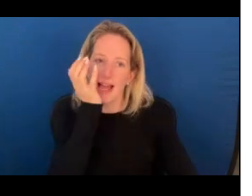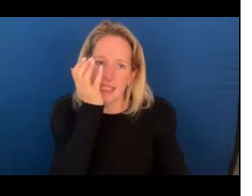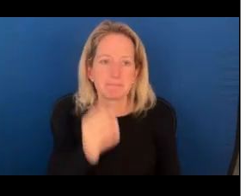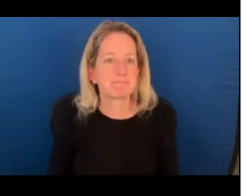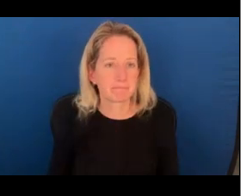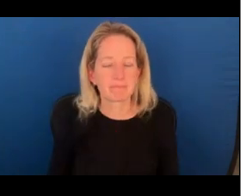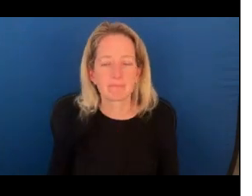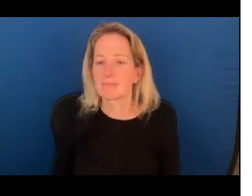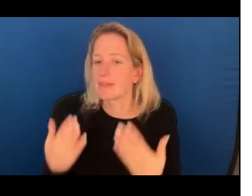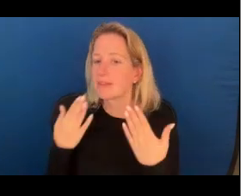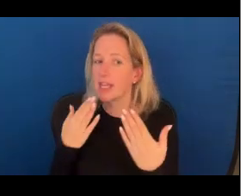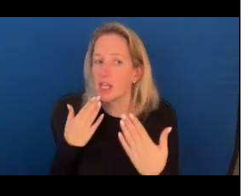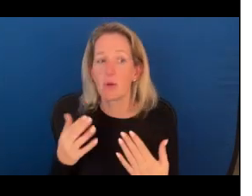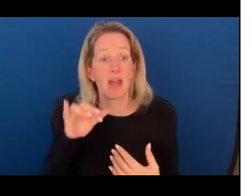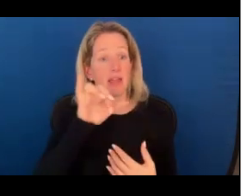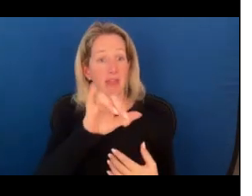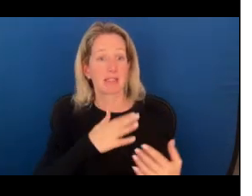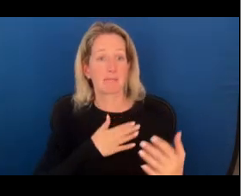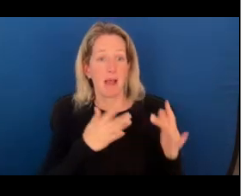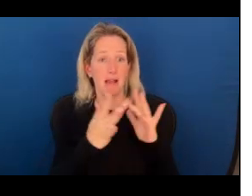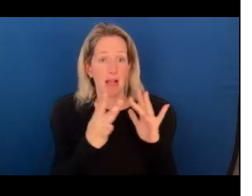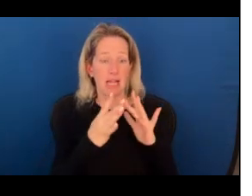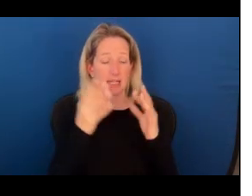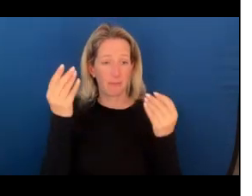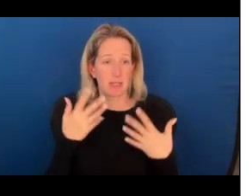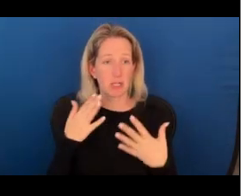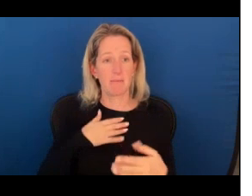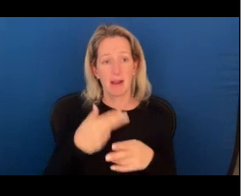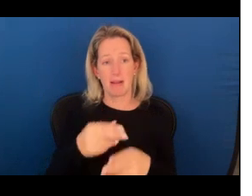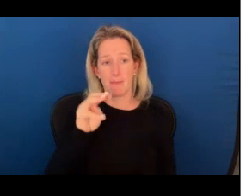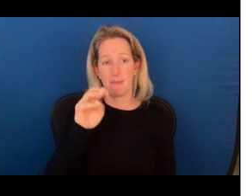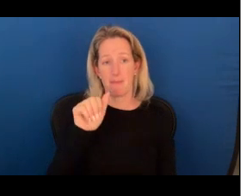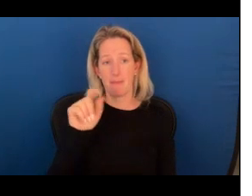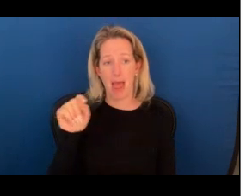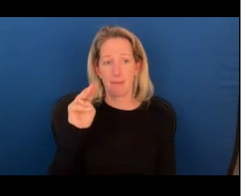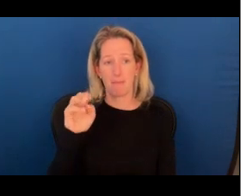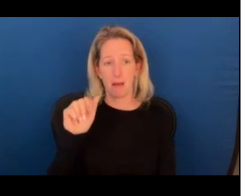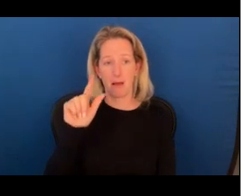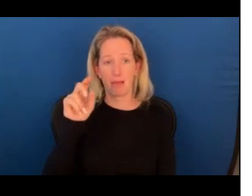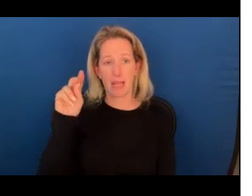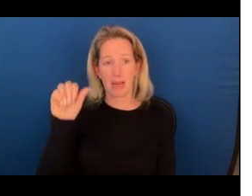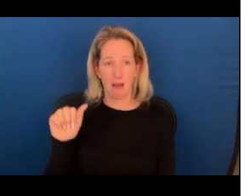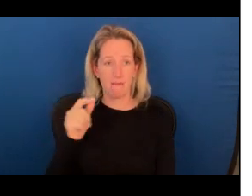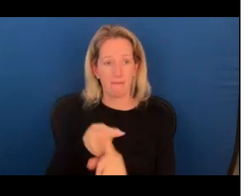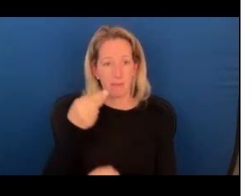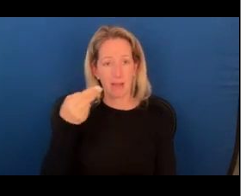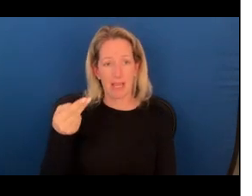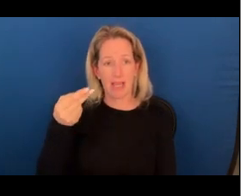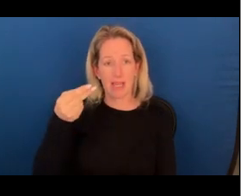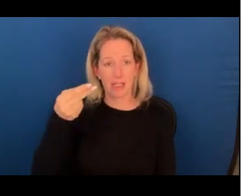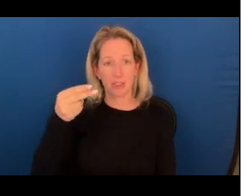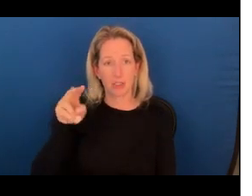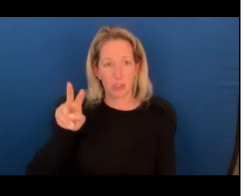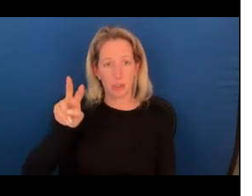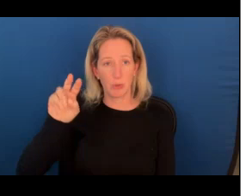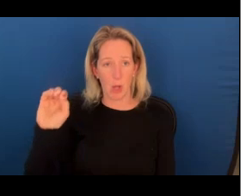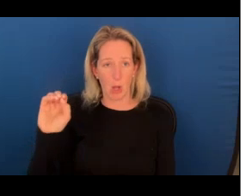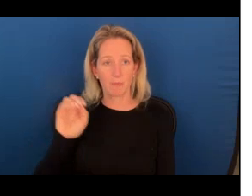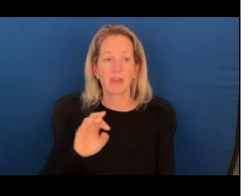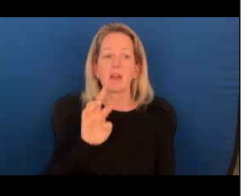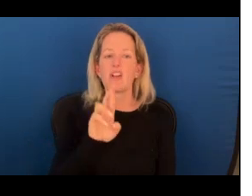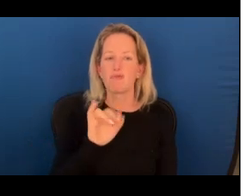And there's my contact info at the top. I'm Matt Molina from H2O. RISE is another great